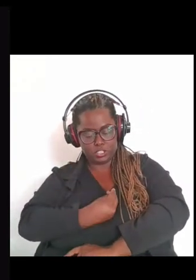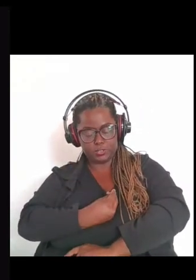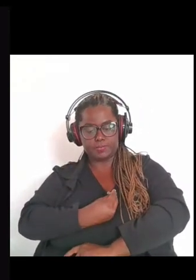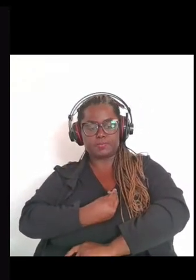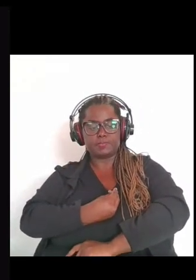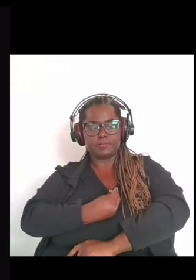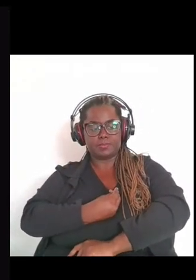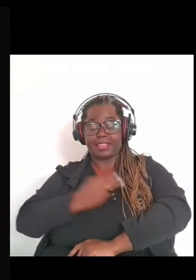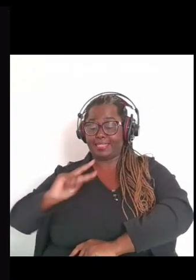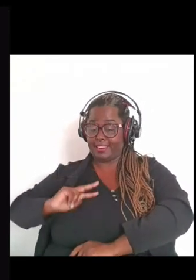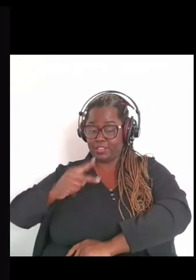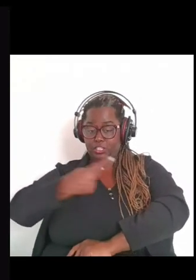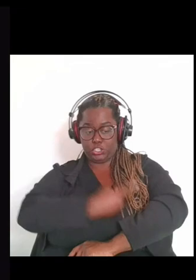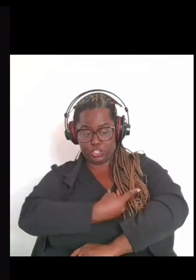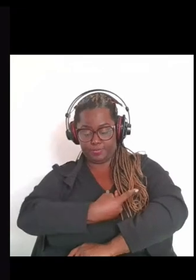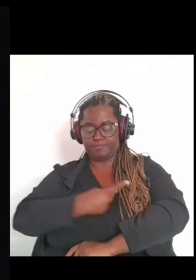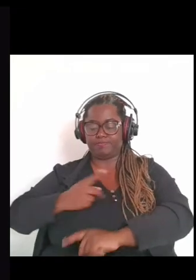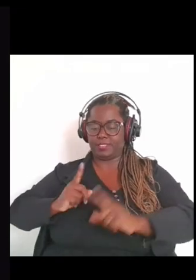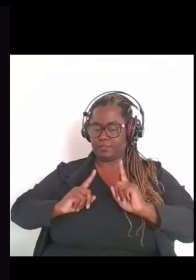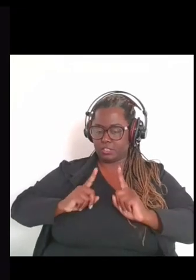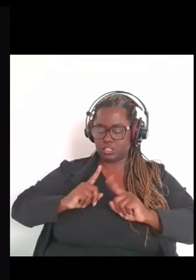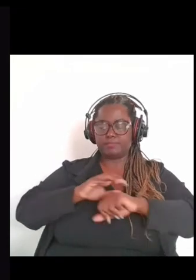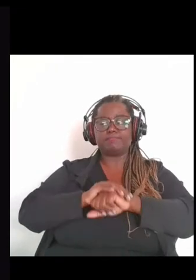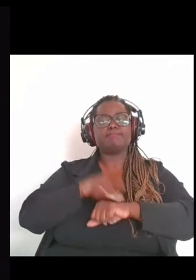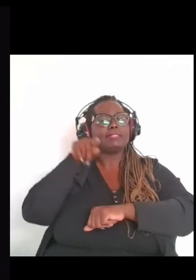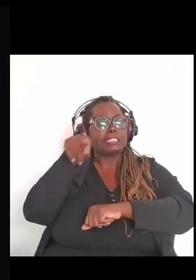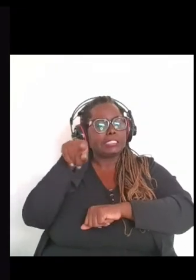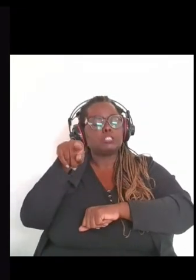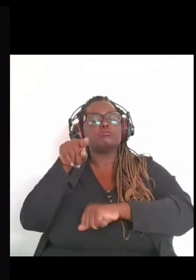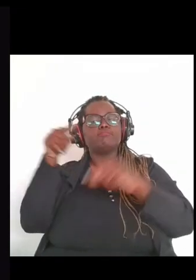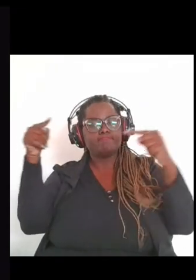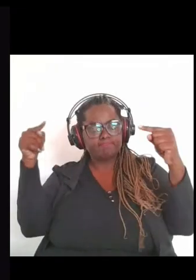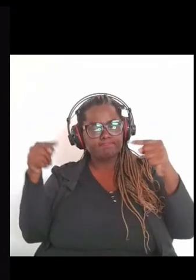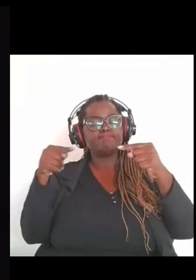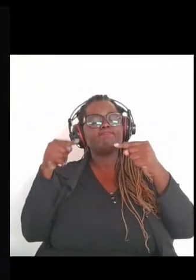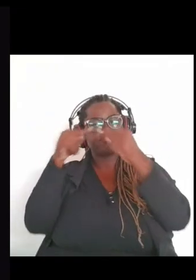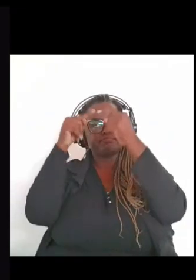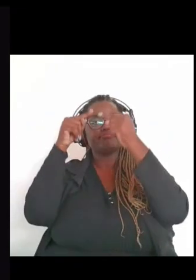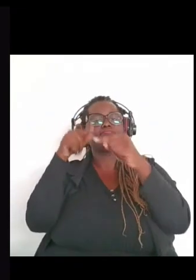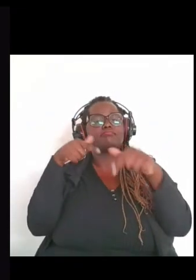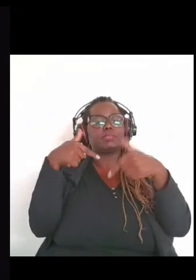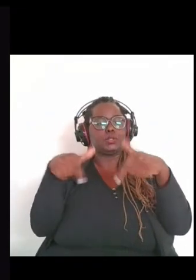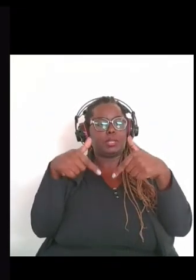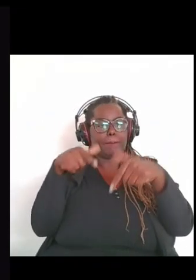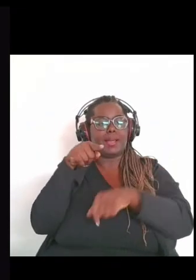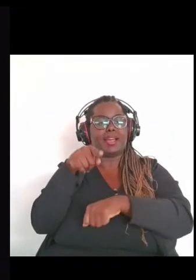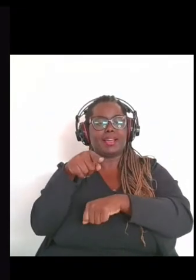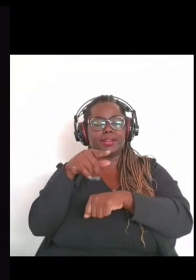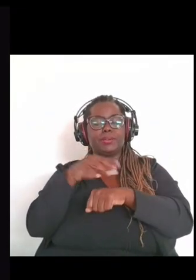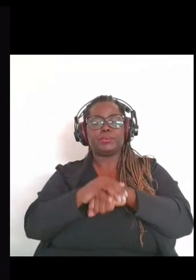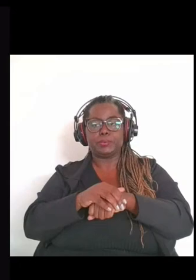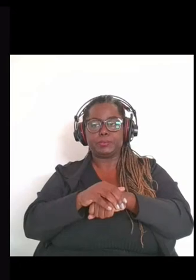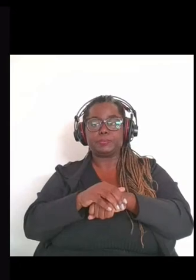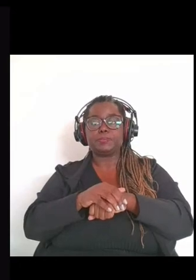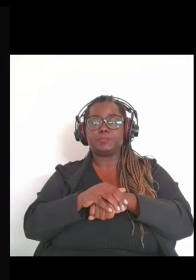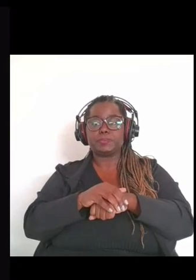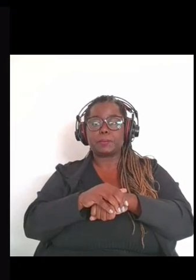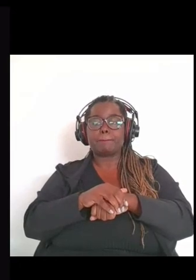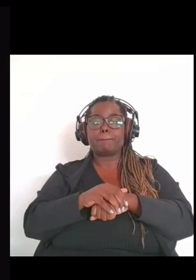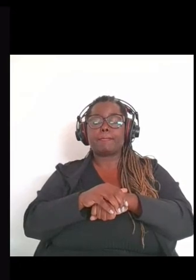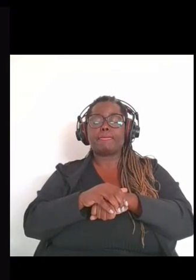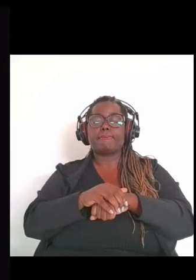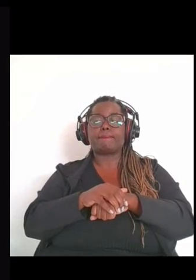actually the artist actually uses uh the type uses travesty as one of